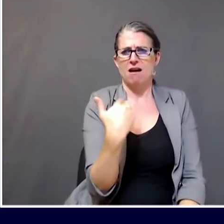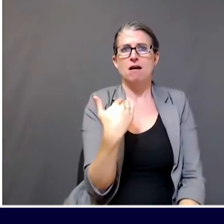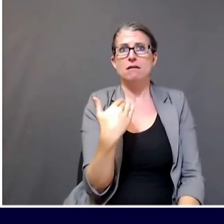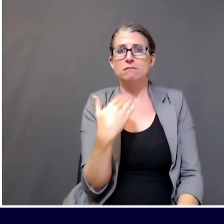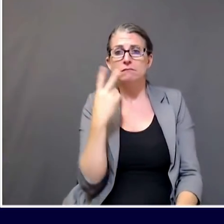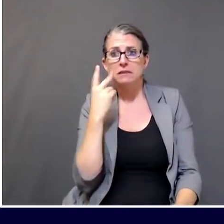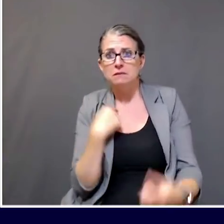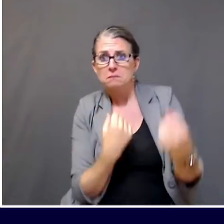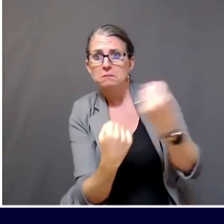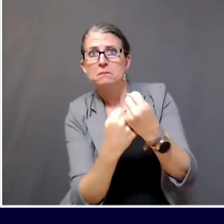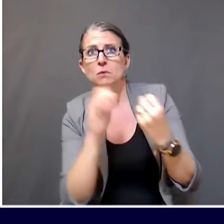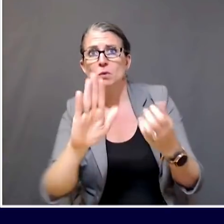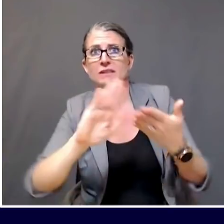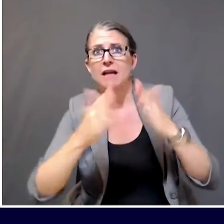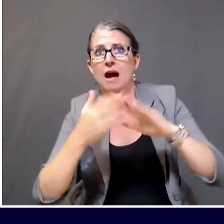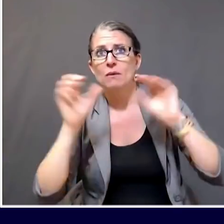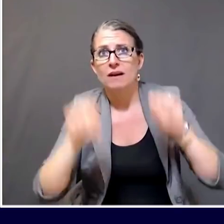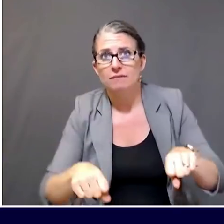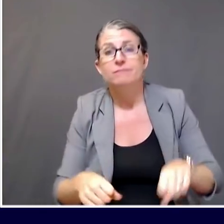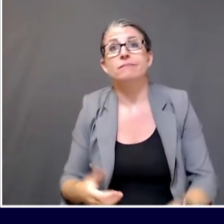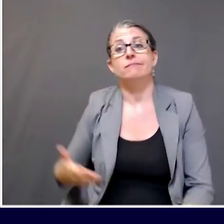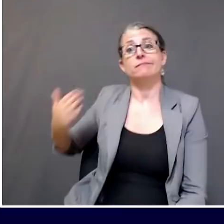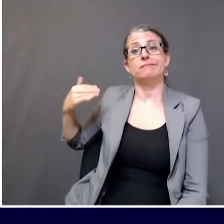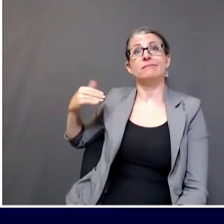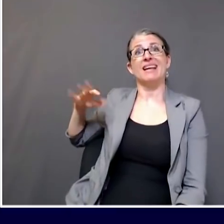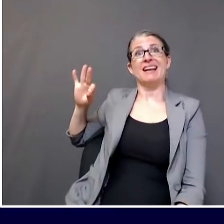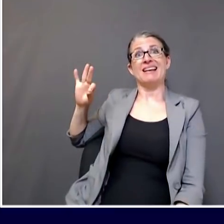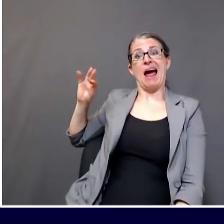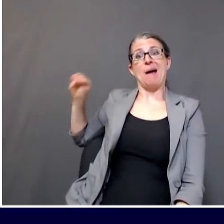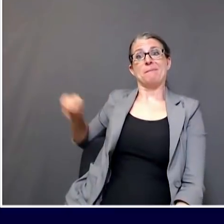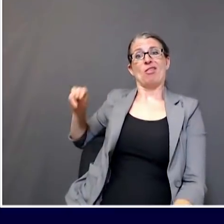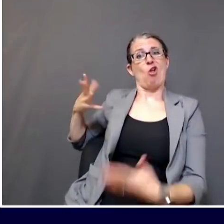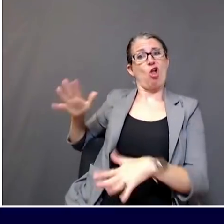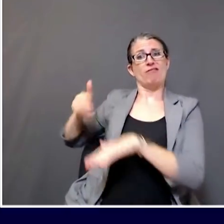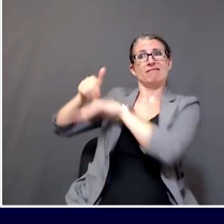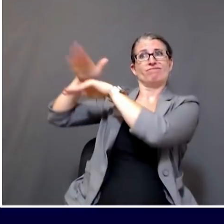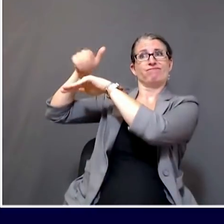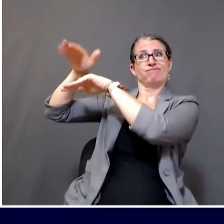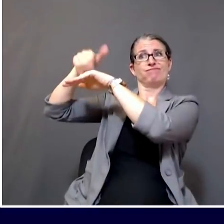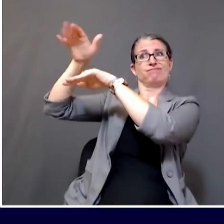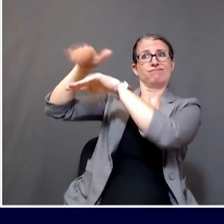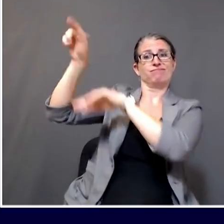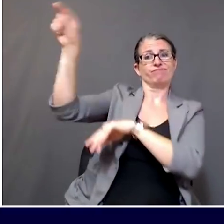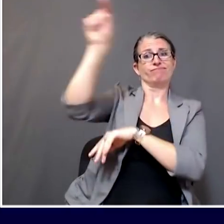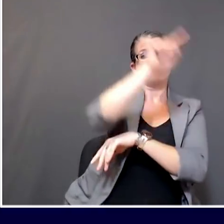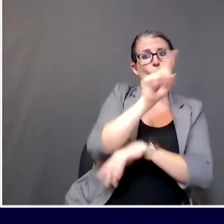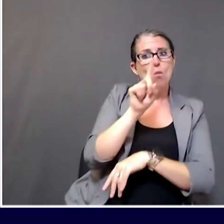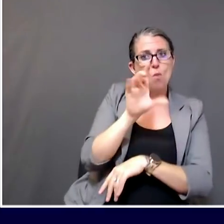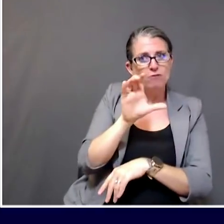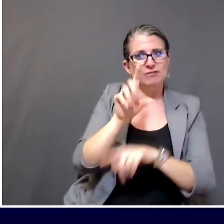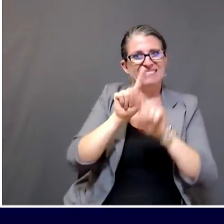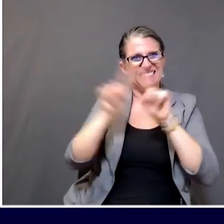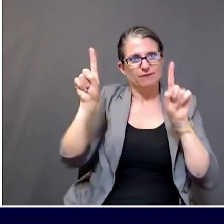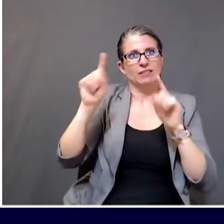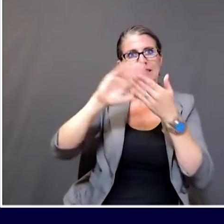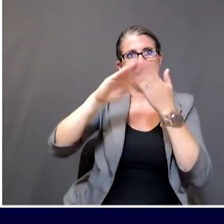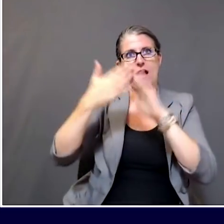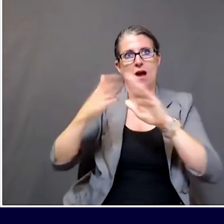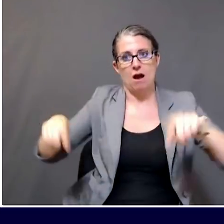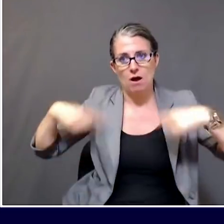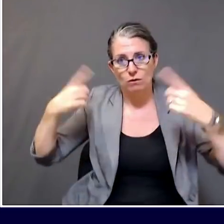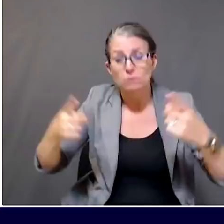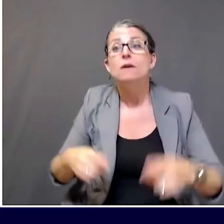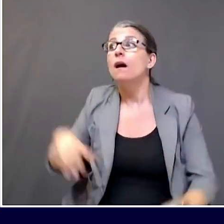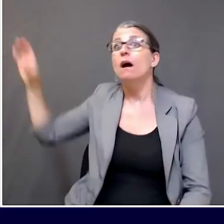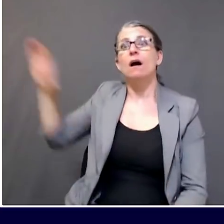the department is offering an additional $4 million to incentivize municipalities and tribal governments to develop and implement